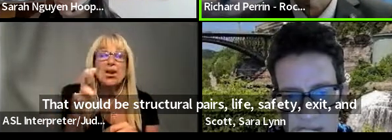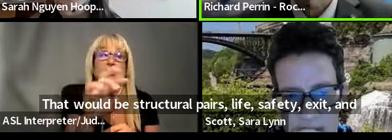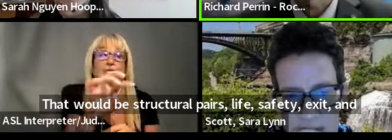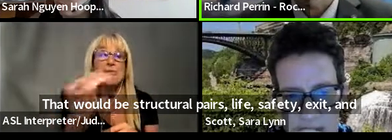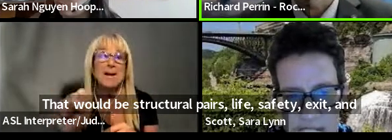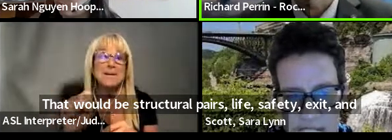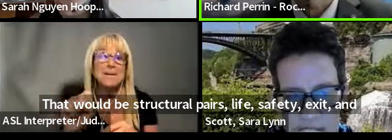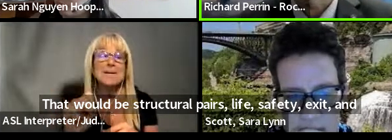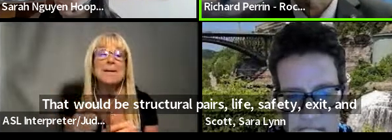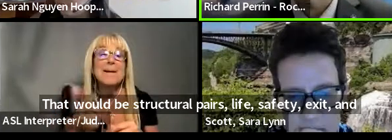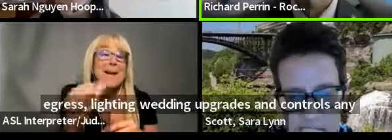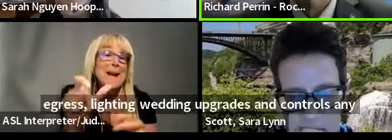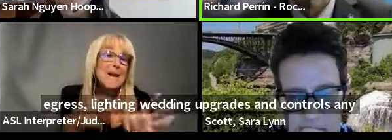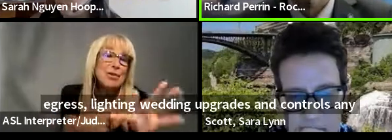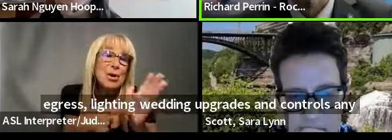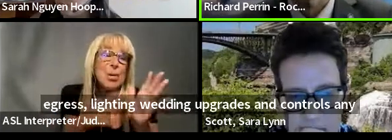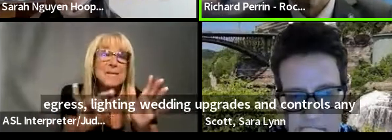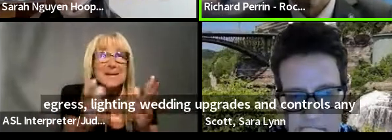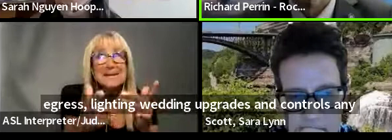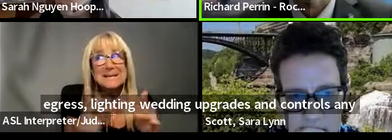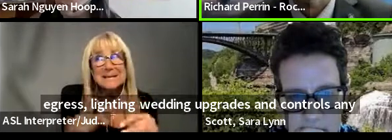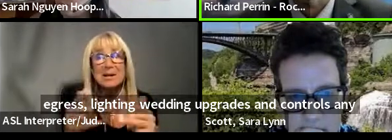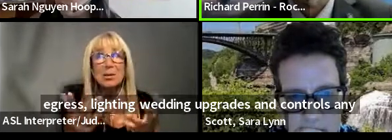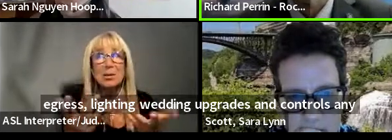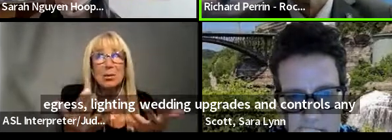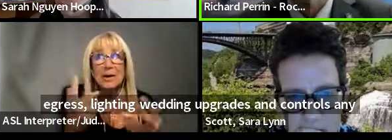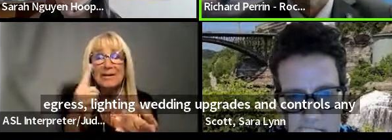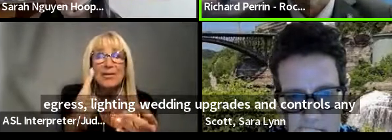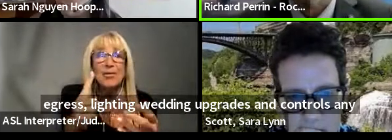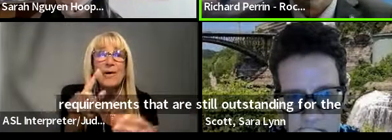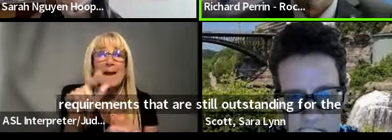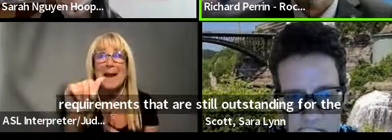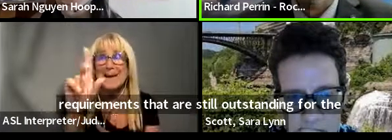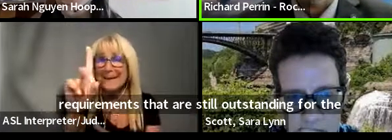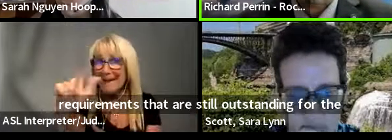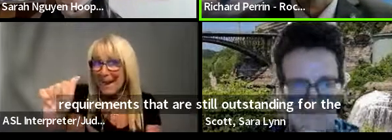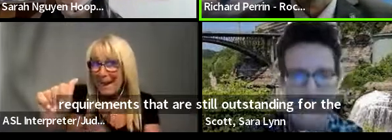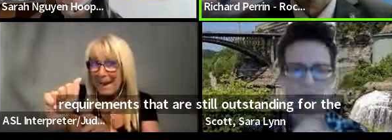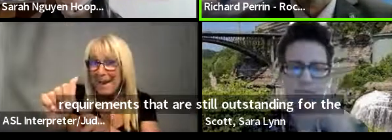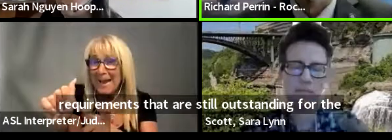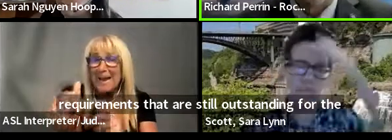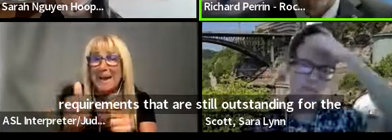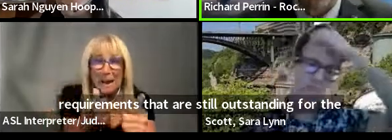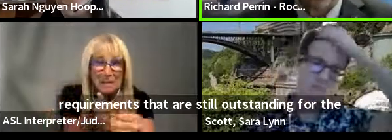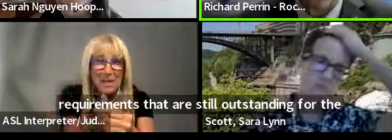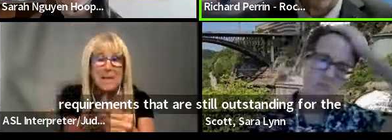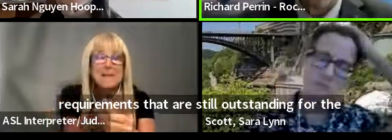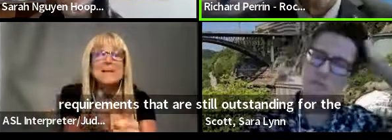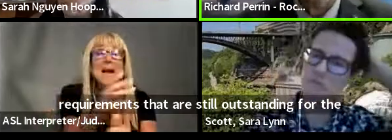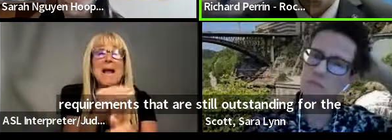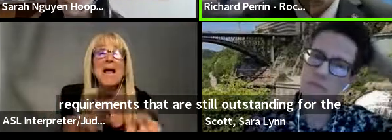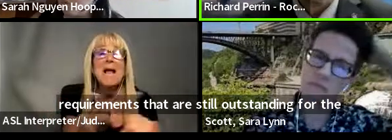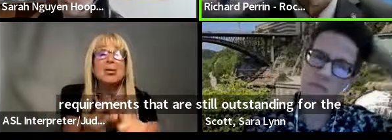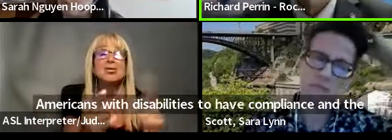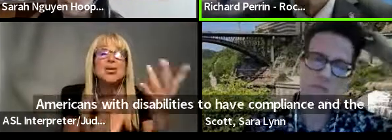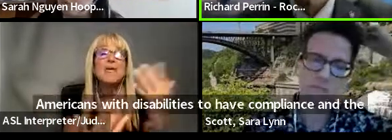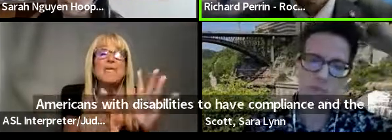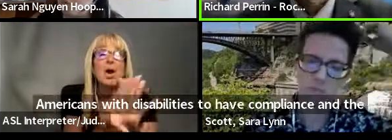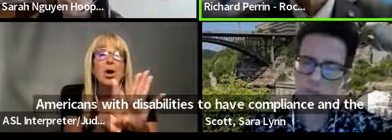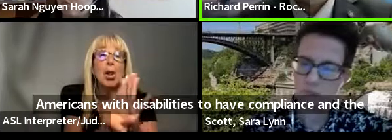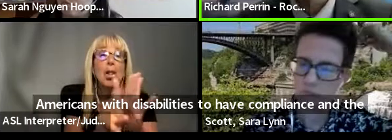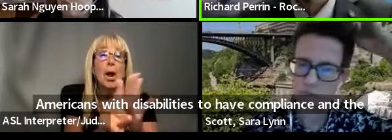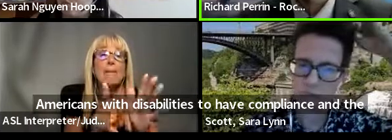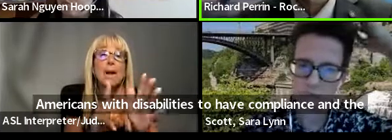any requirements that are still outstanding for the Americans with Disabilities Act compliance, and then fire alarm system upgrades. So